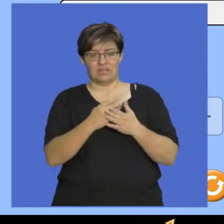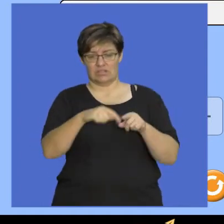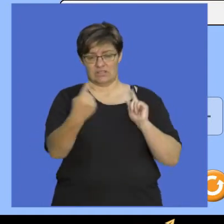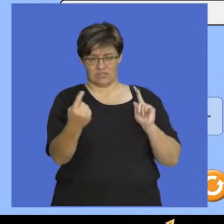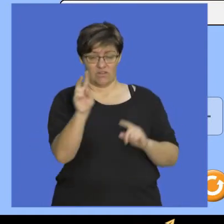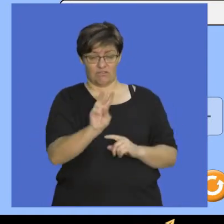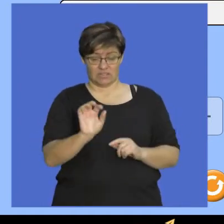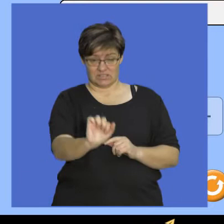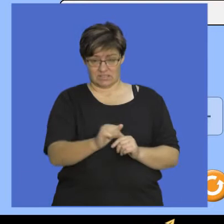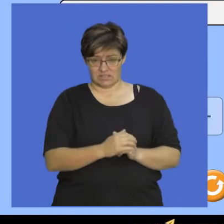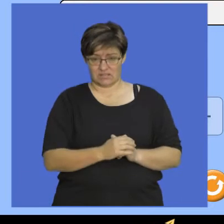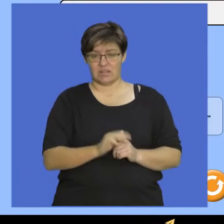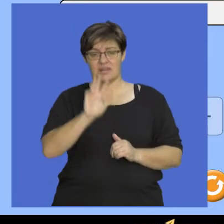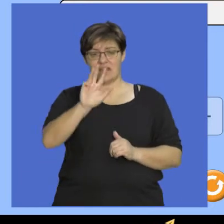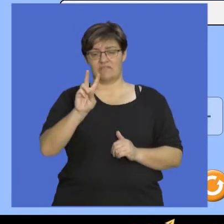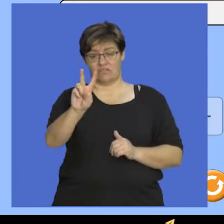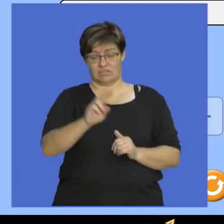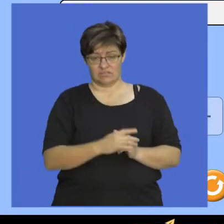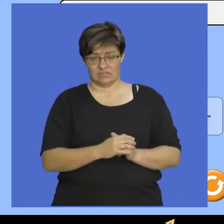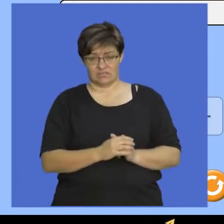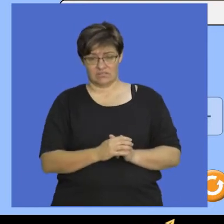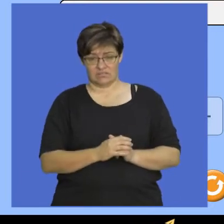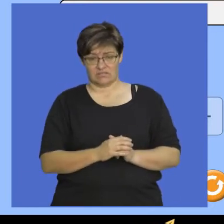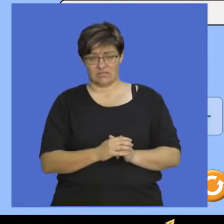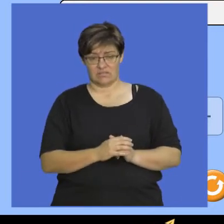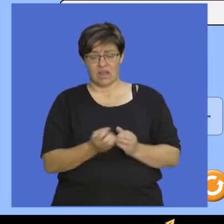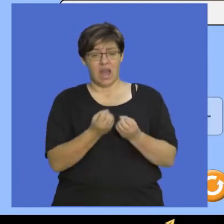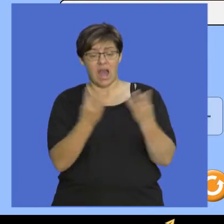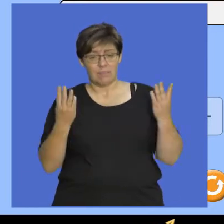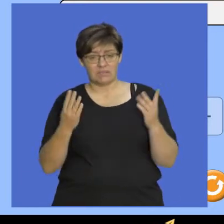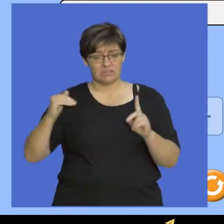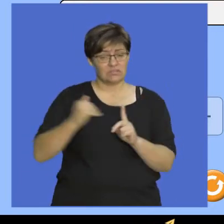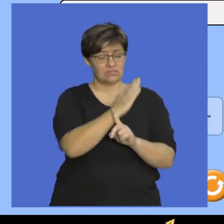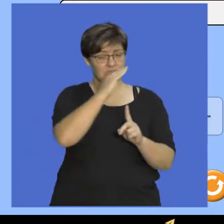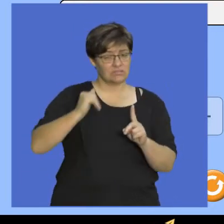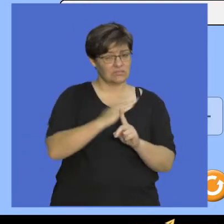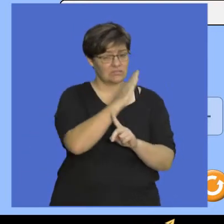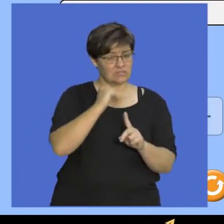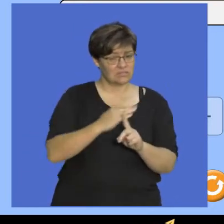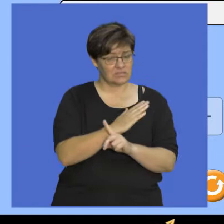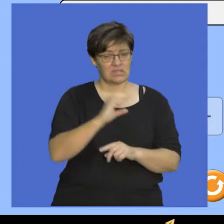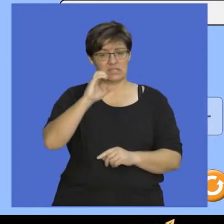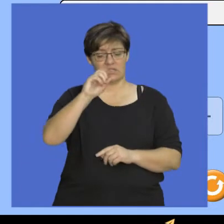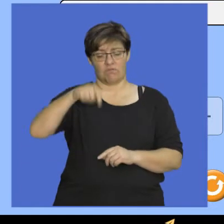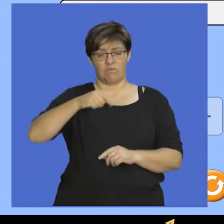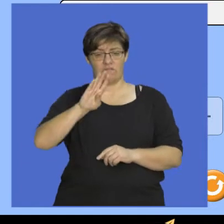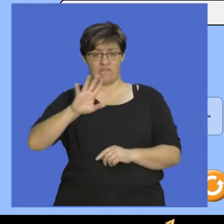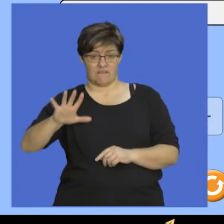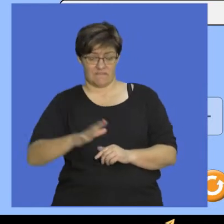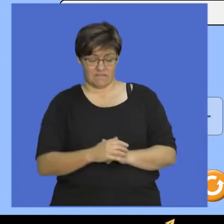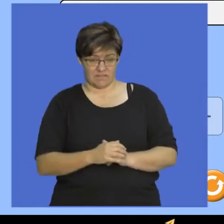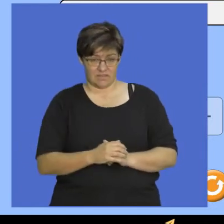difference. Our potential difference is 9 volts. And then how much current actually passes through that resistor. It's